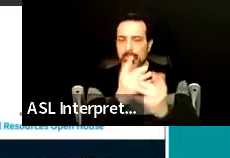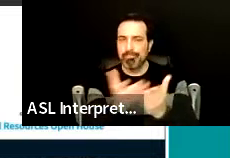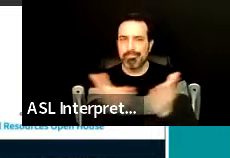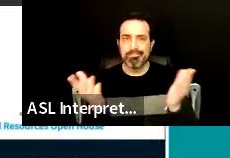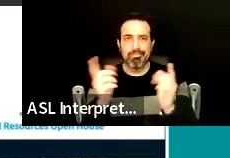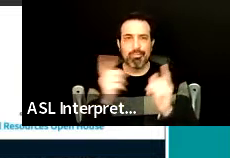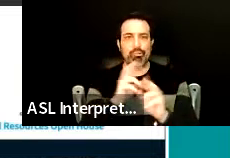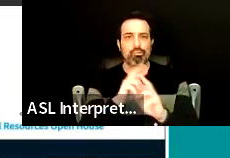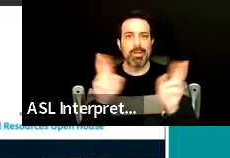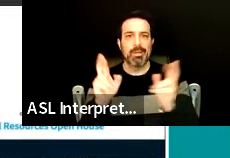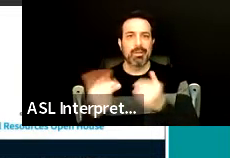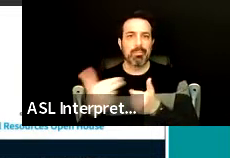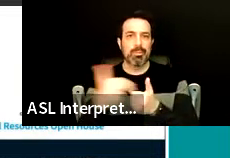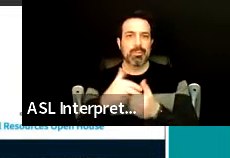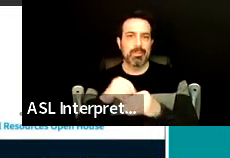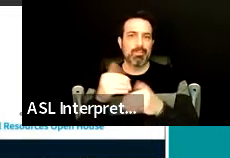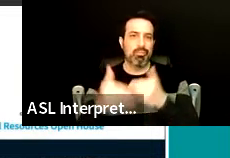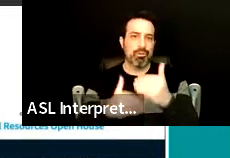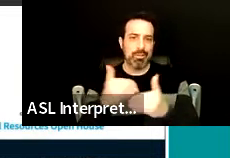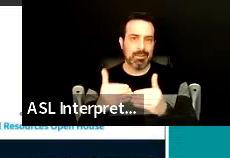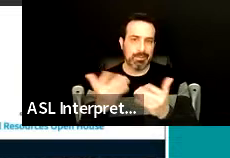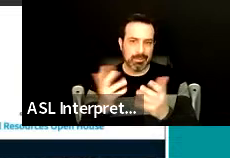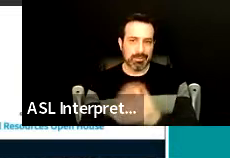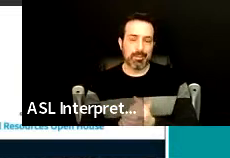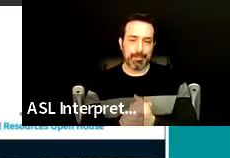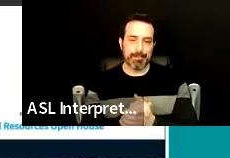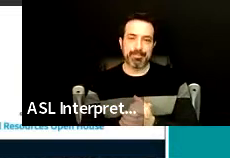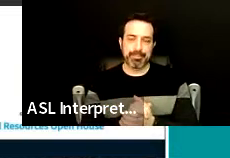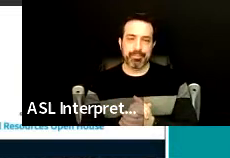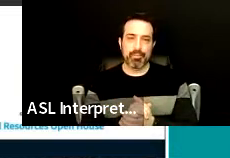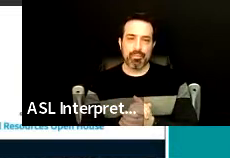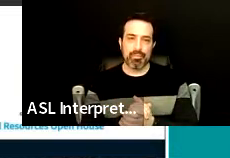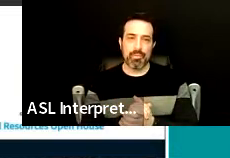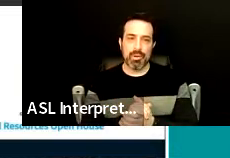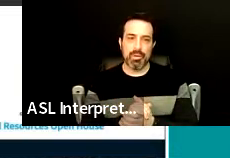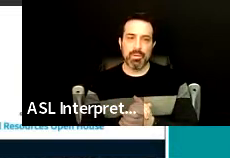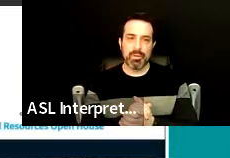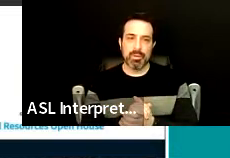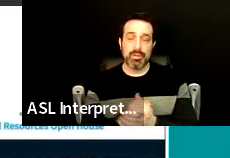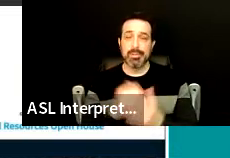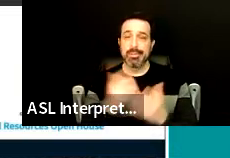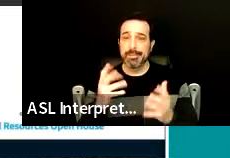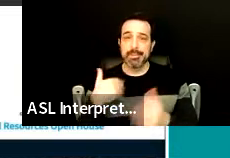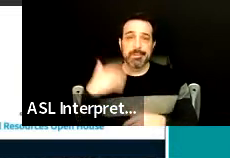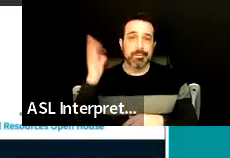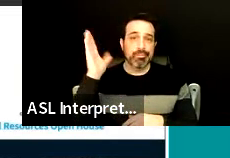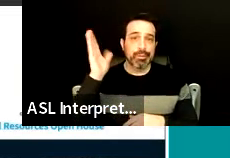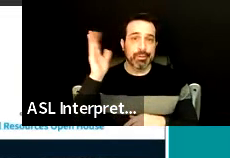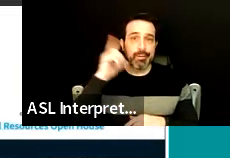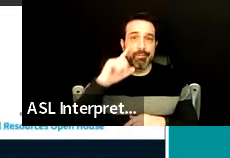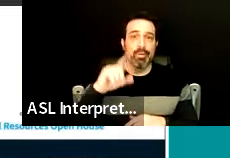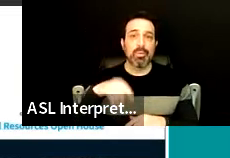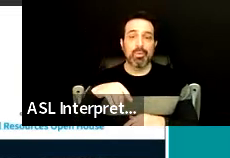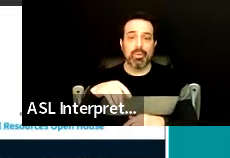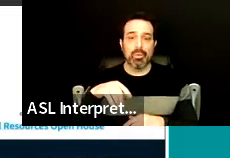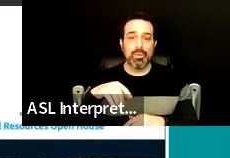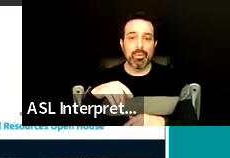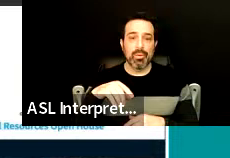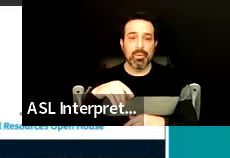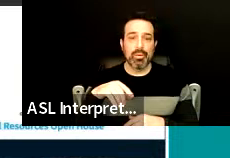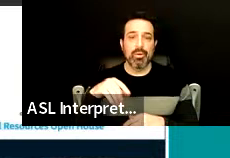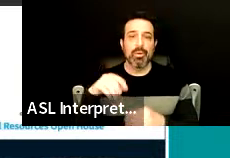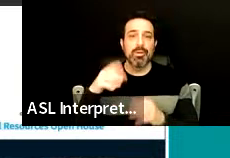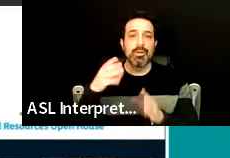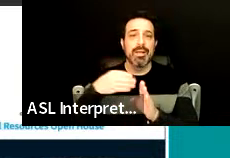in this process. So we have, we've done presentations for the Arnada